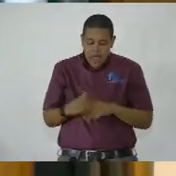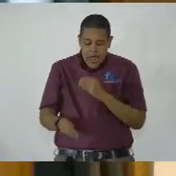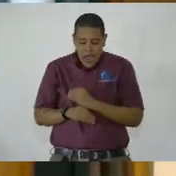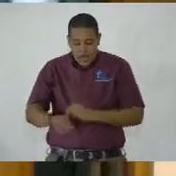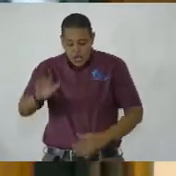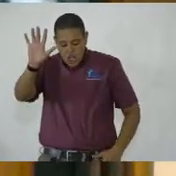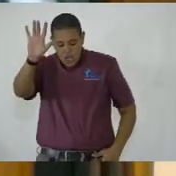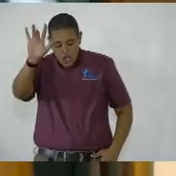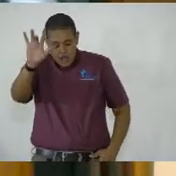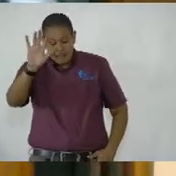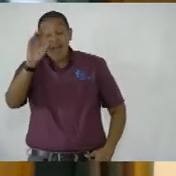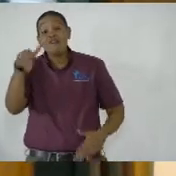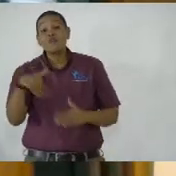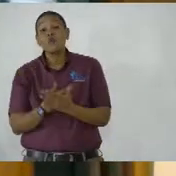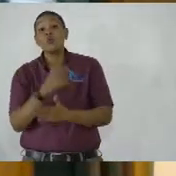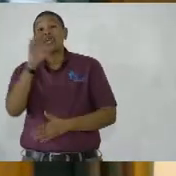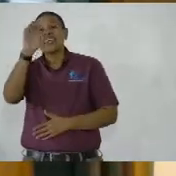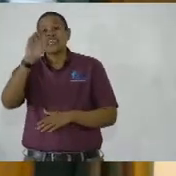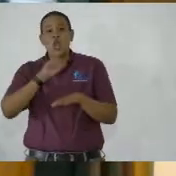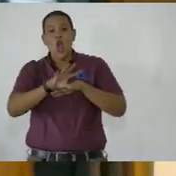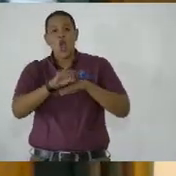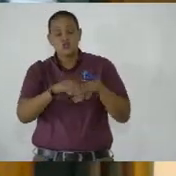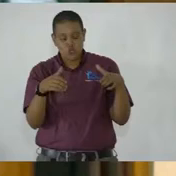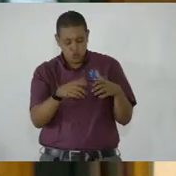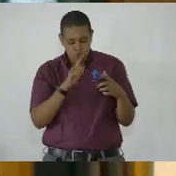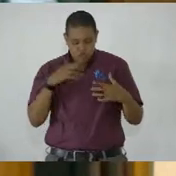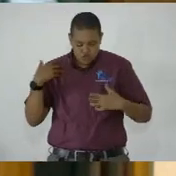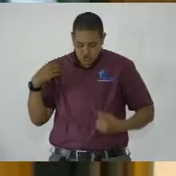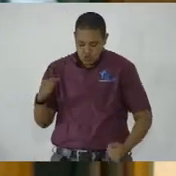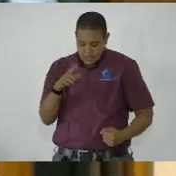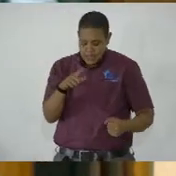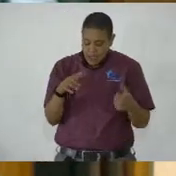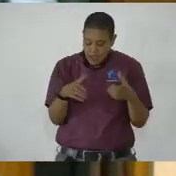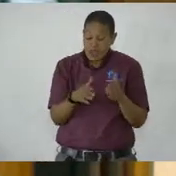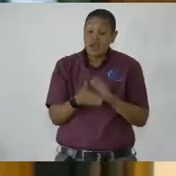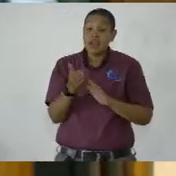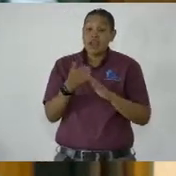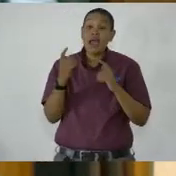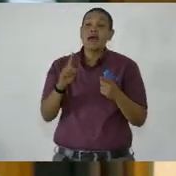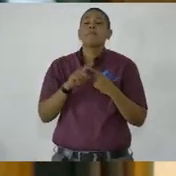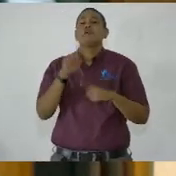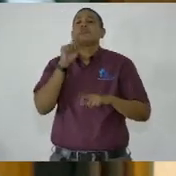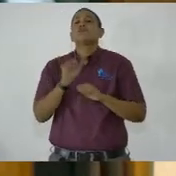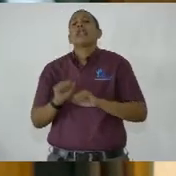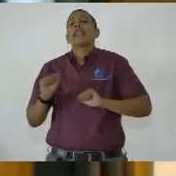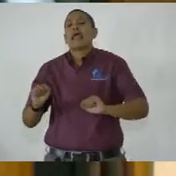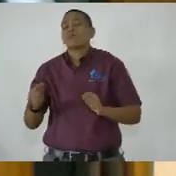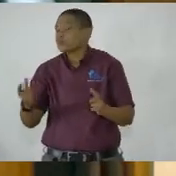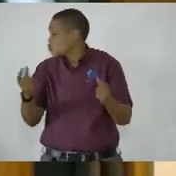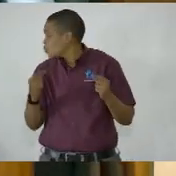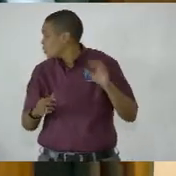new e-counseling stations to strengthen that initiative and was able to conduct